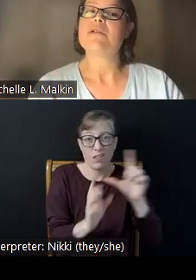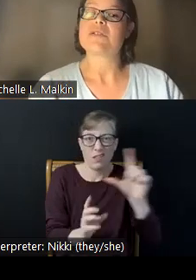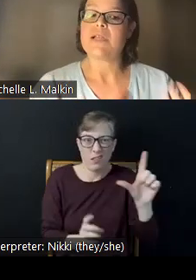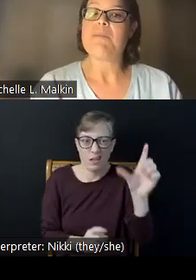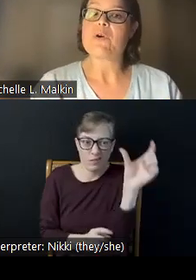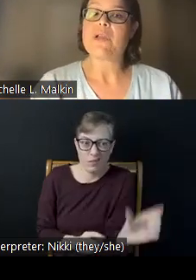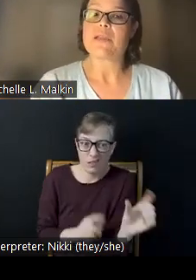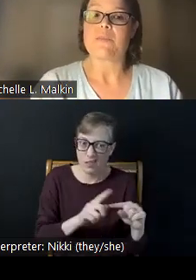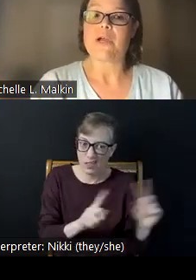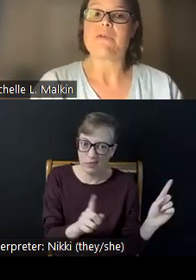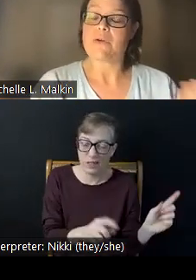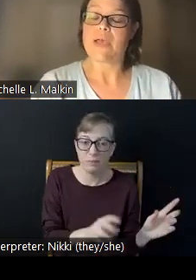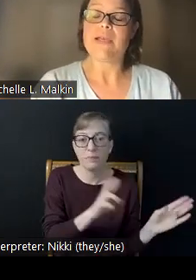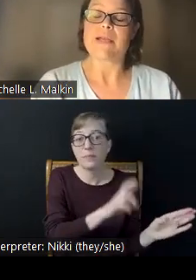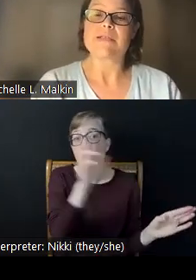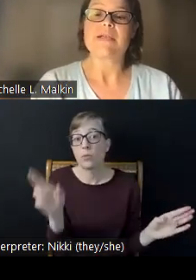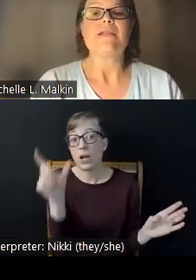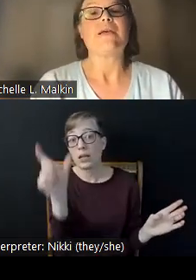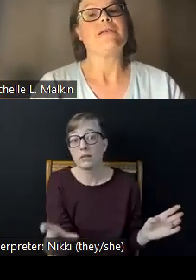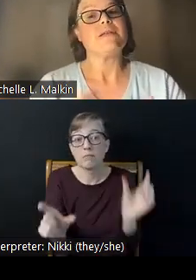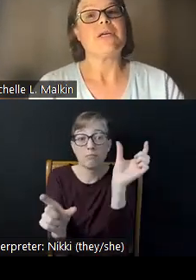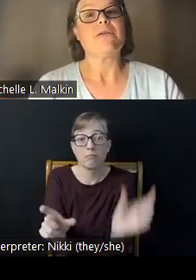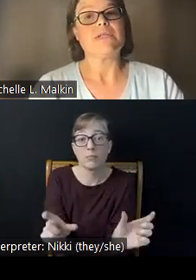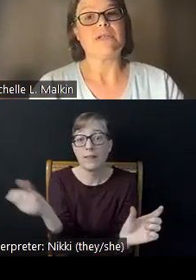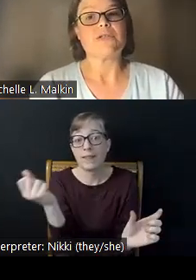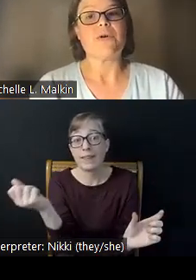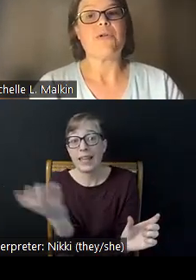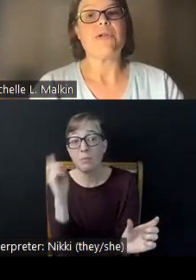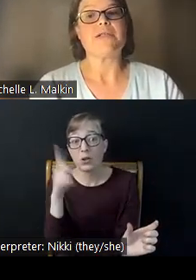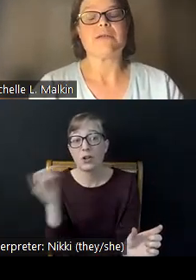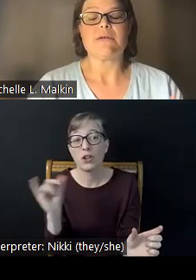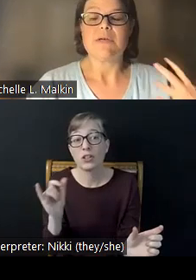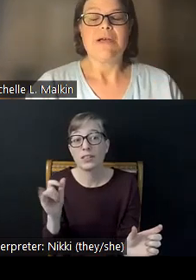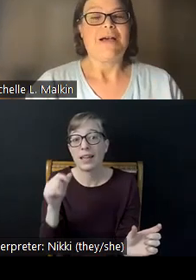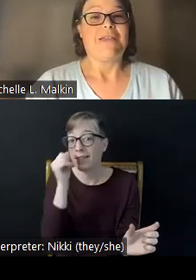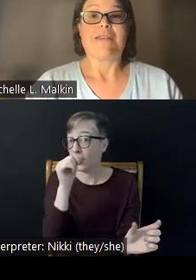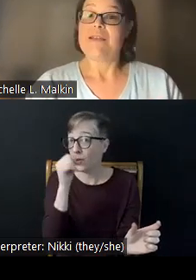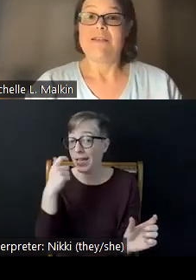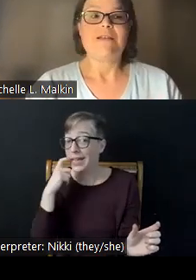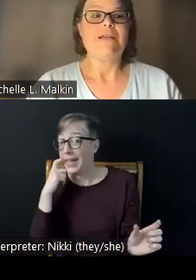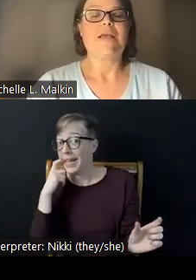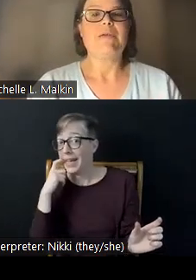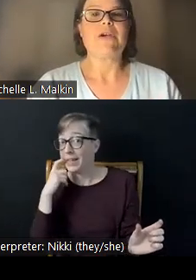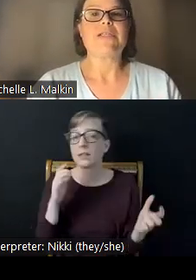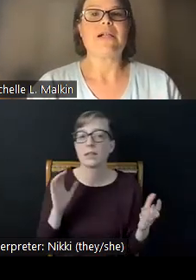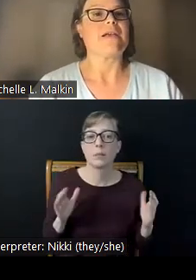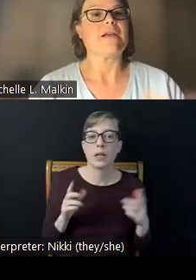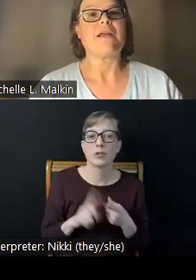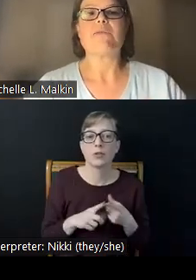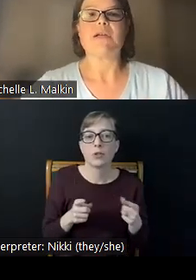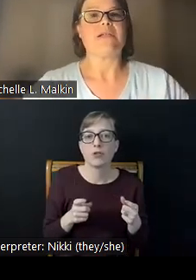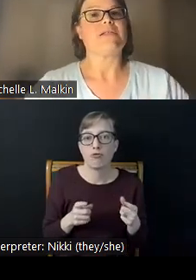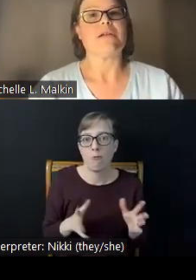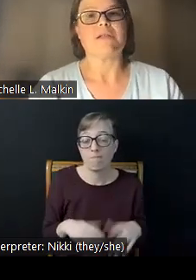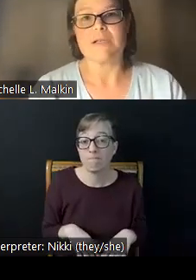gambler looks a lot more like the brain of a cocaine addict than somebody who's in the control. And so I think that it can be very telling. And